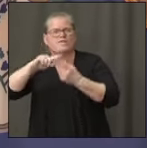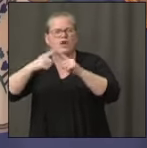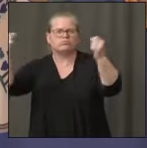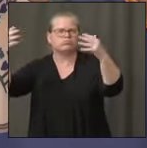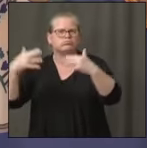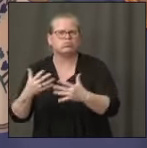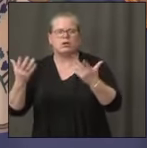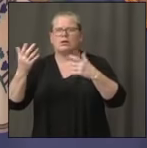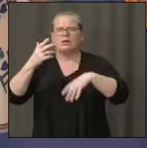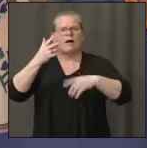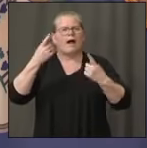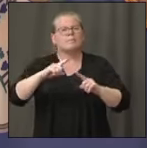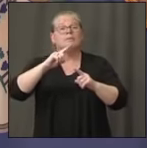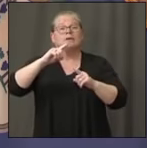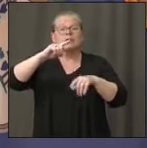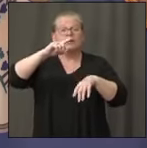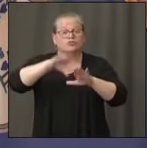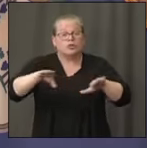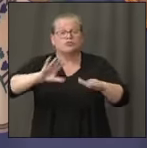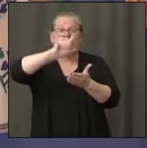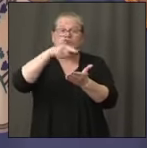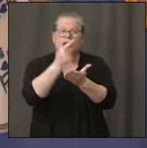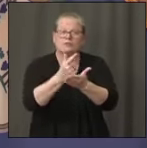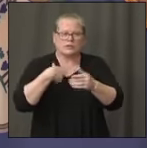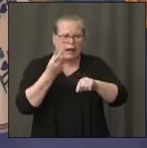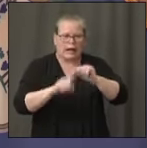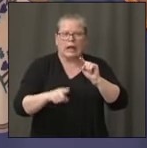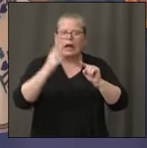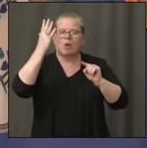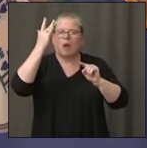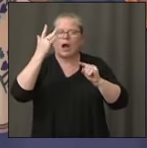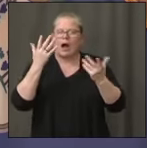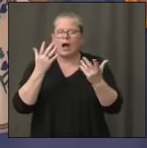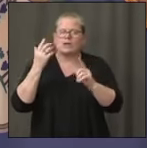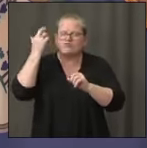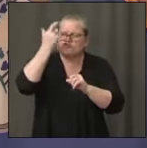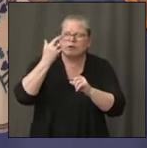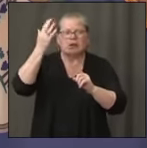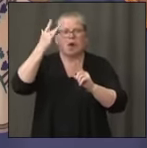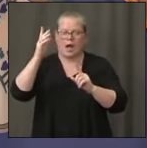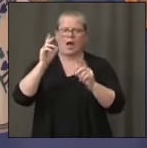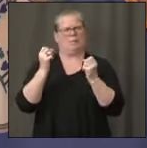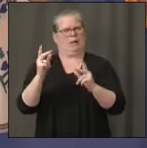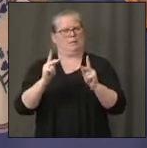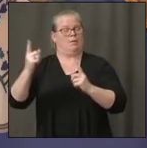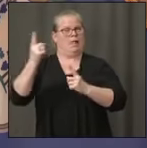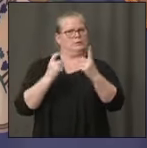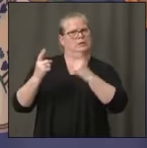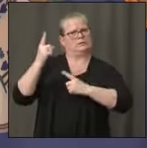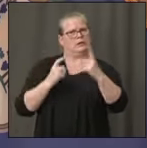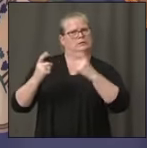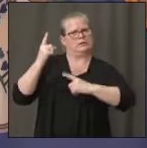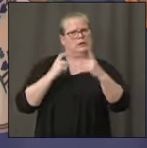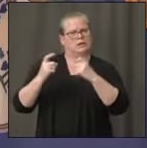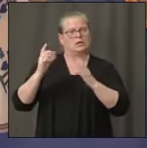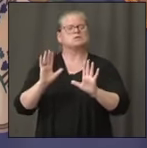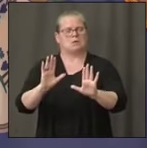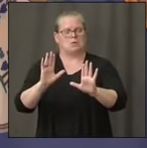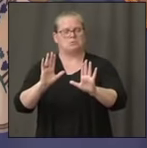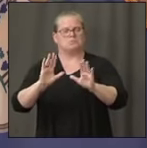what's your rationale? So starting tomorrow, first of all, for our personal space, our private